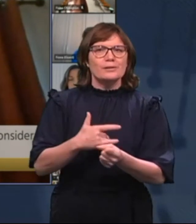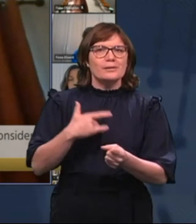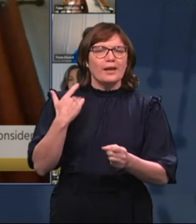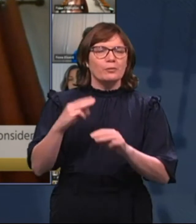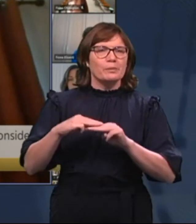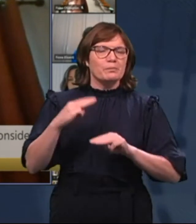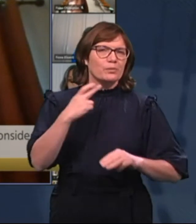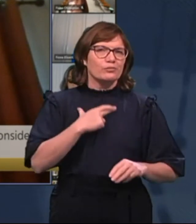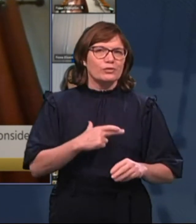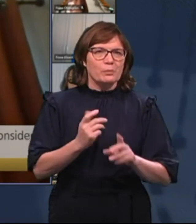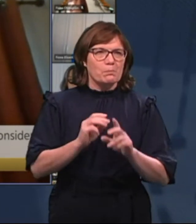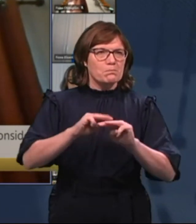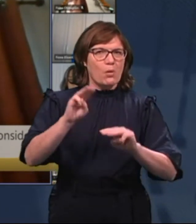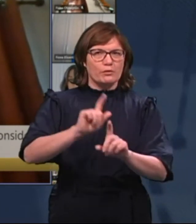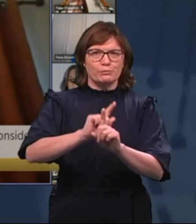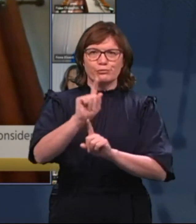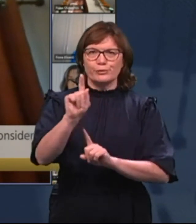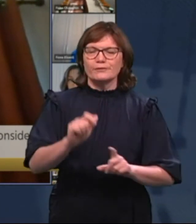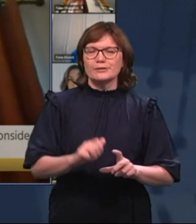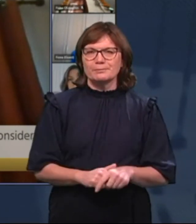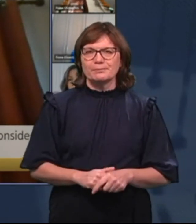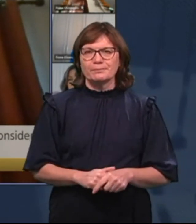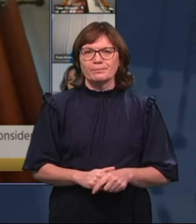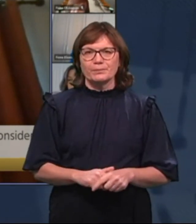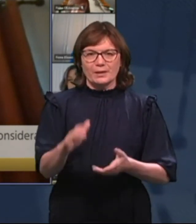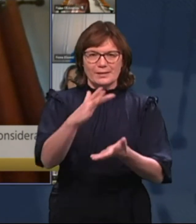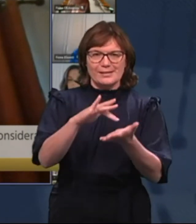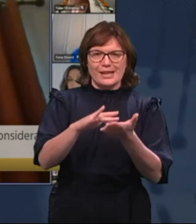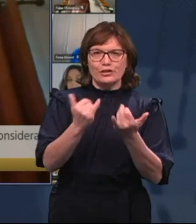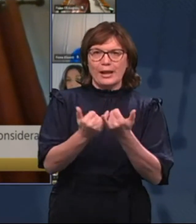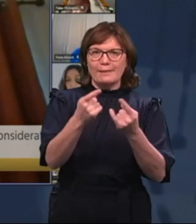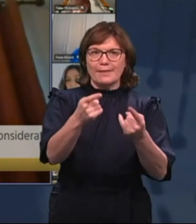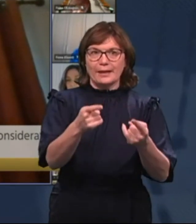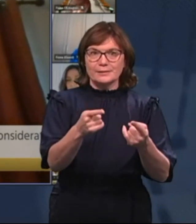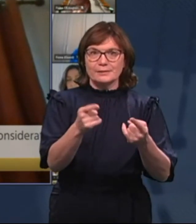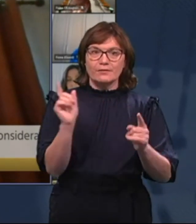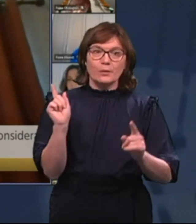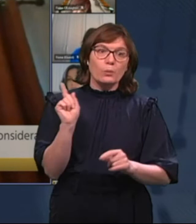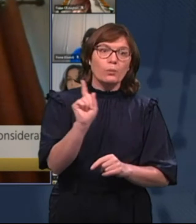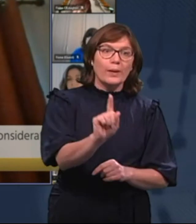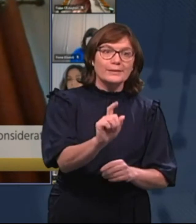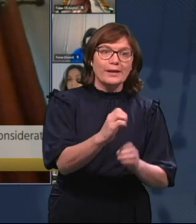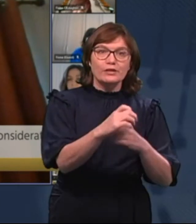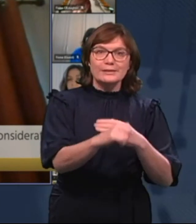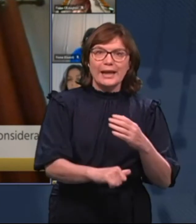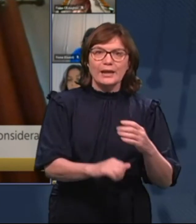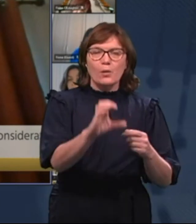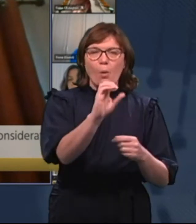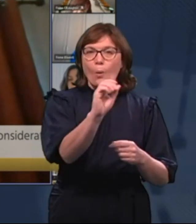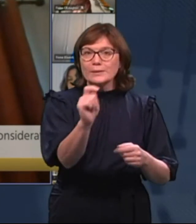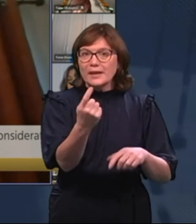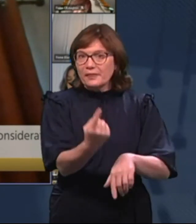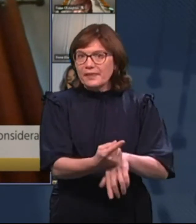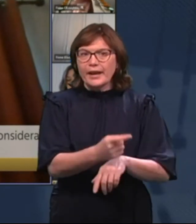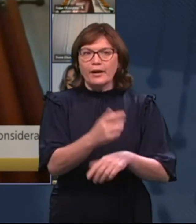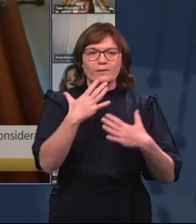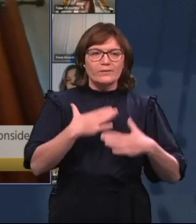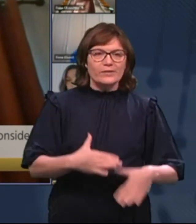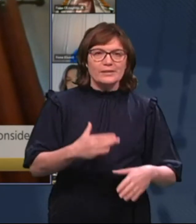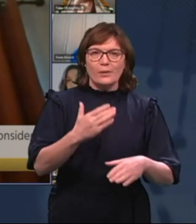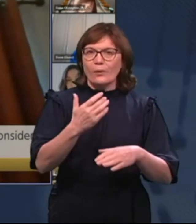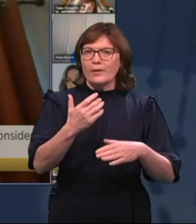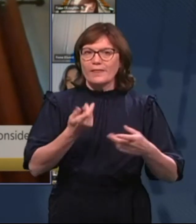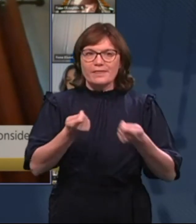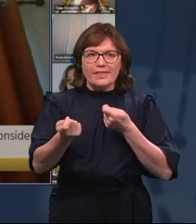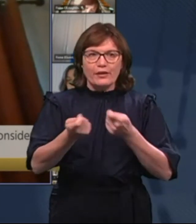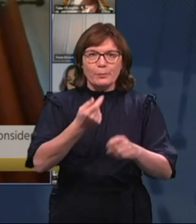improved. Because I think in a centre like that, you could have physio and OT. There was an attempt to do that, but after 2008, there